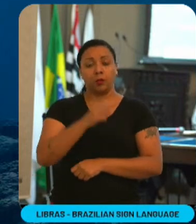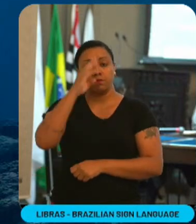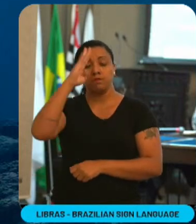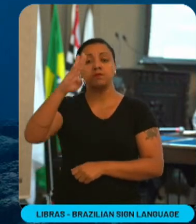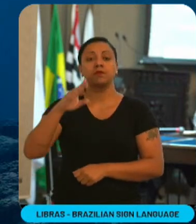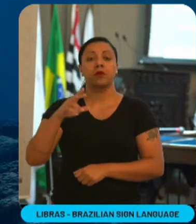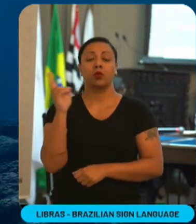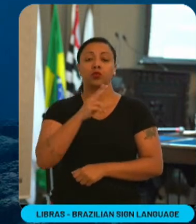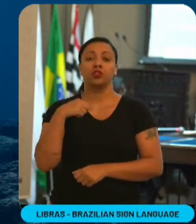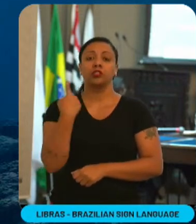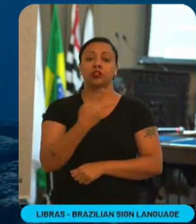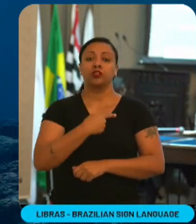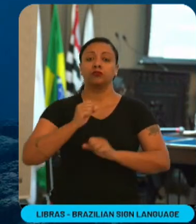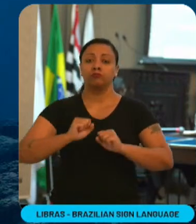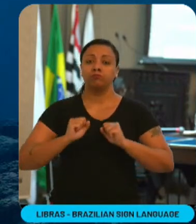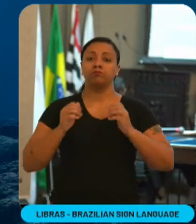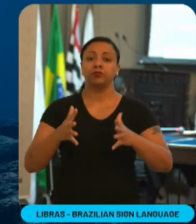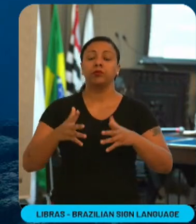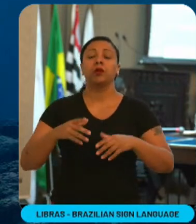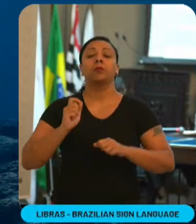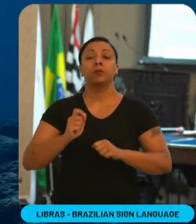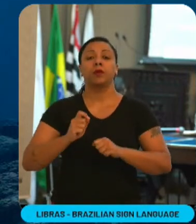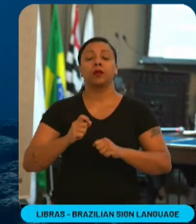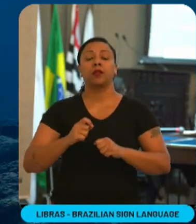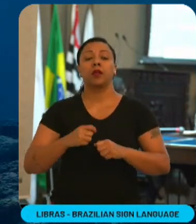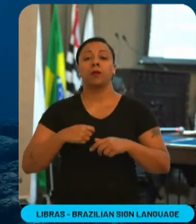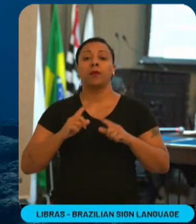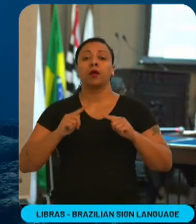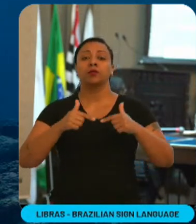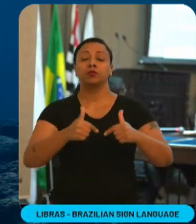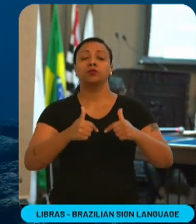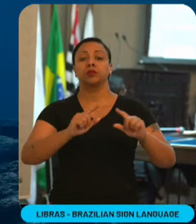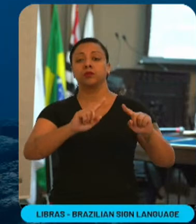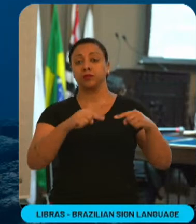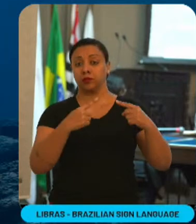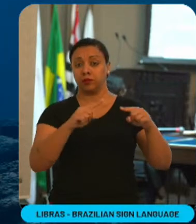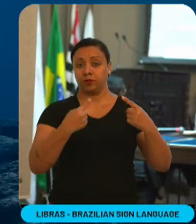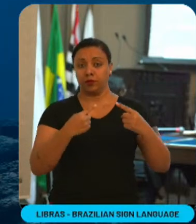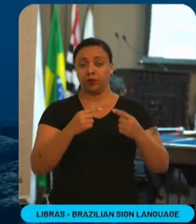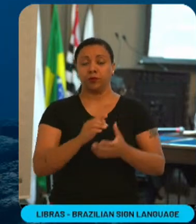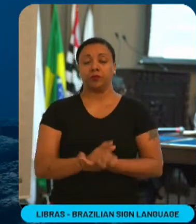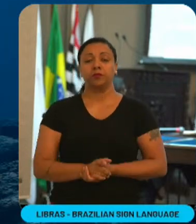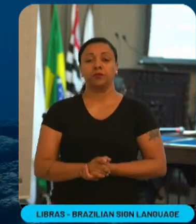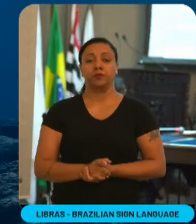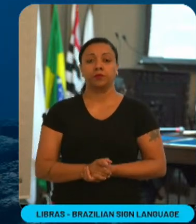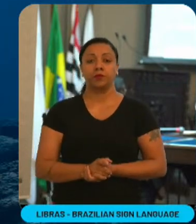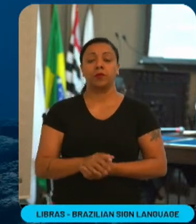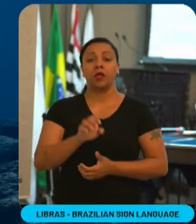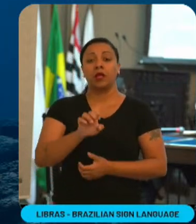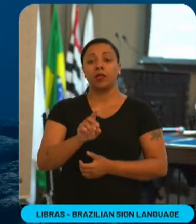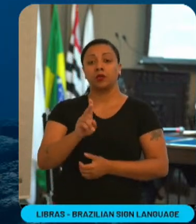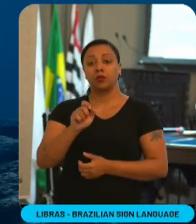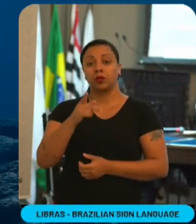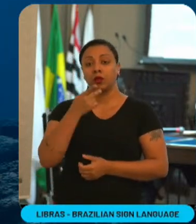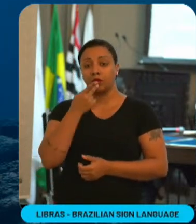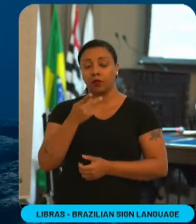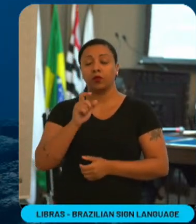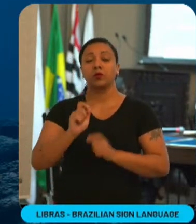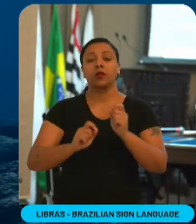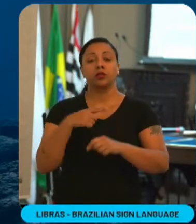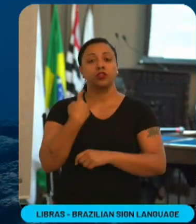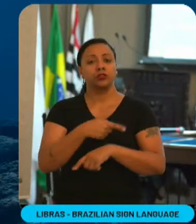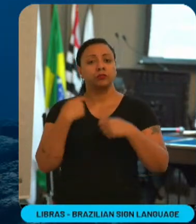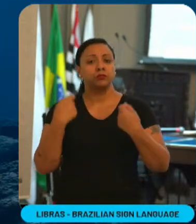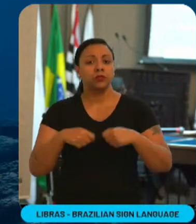the urgency of doing something to deal with these major challenges. And recovering what